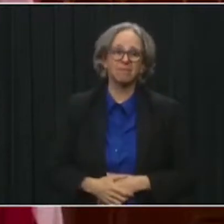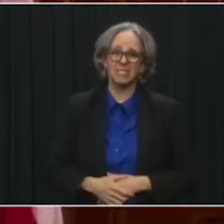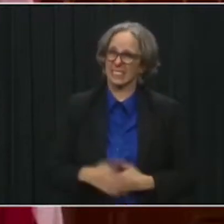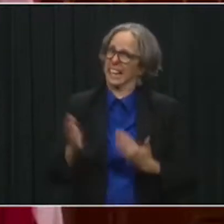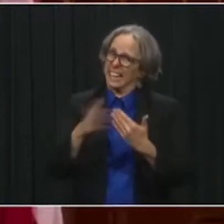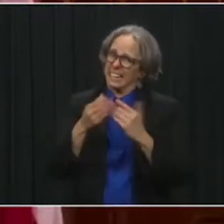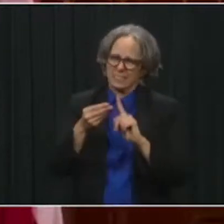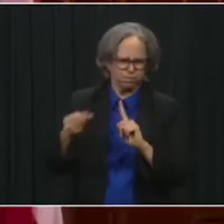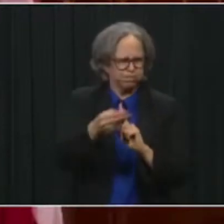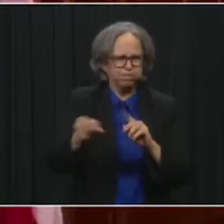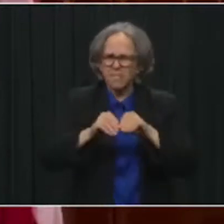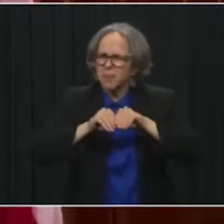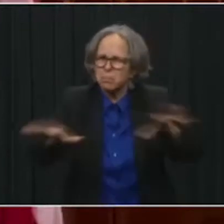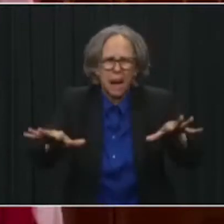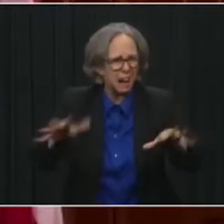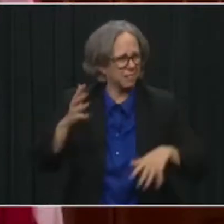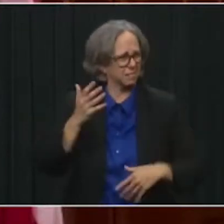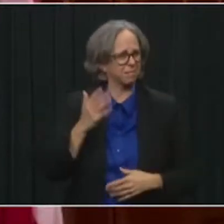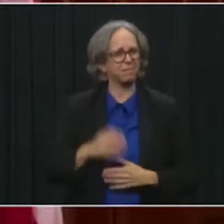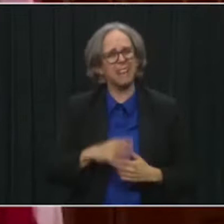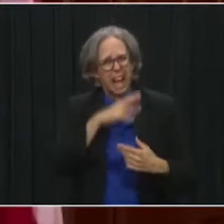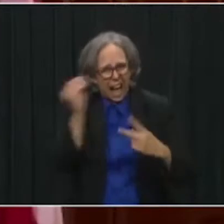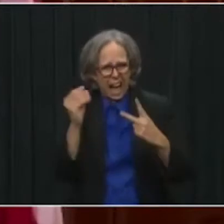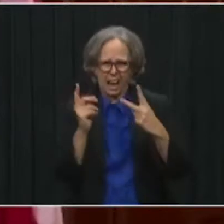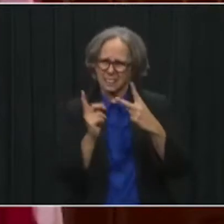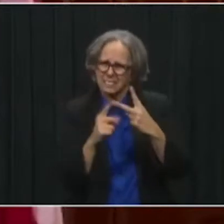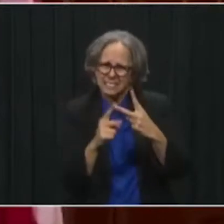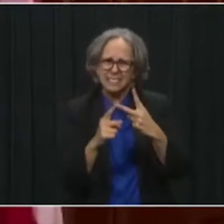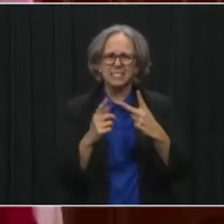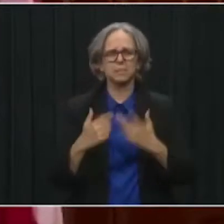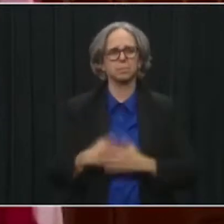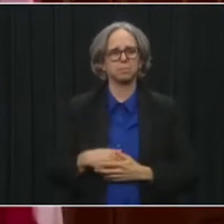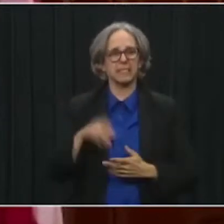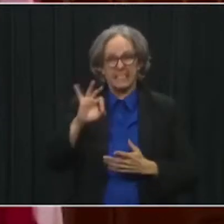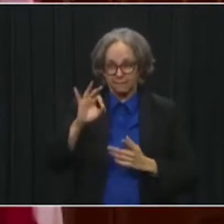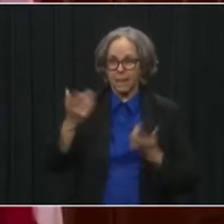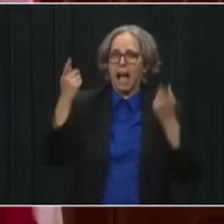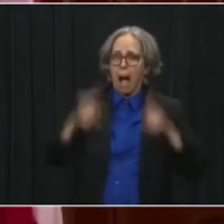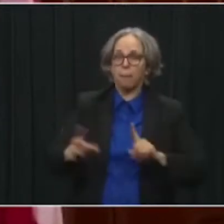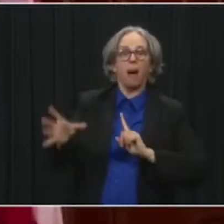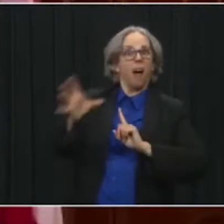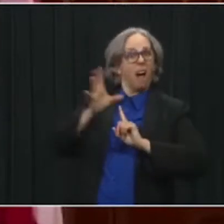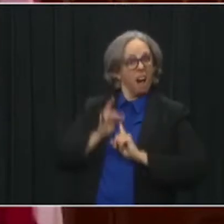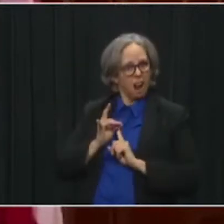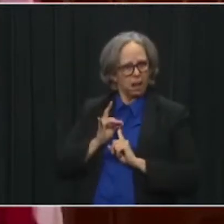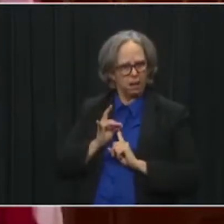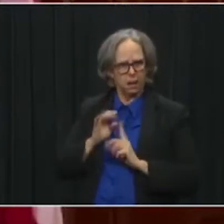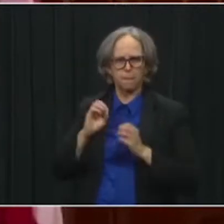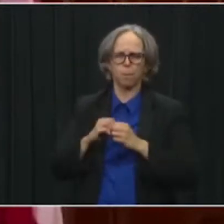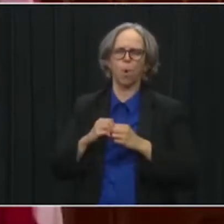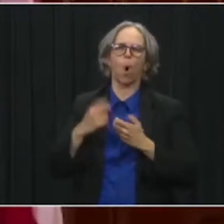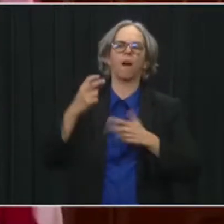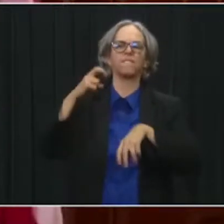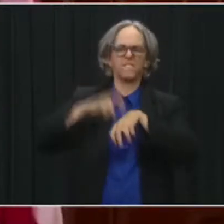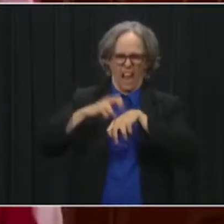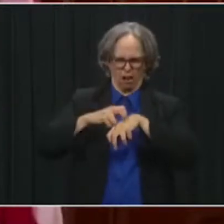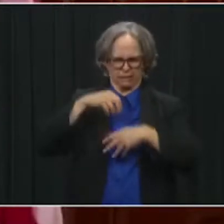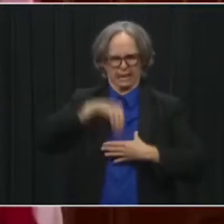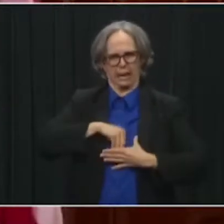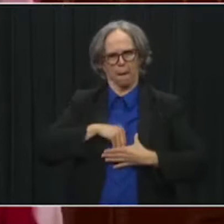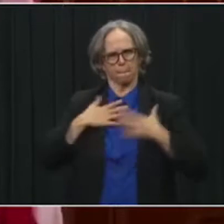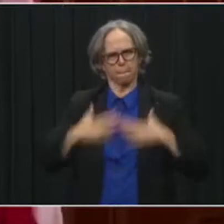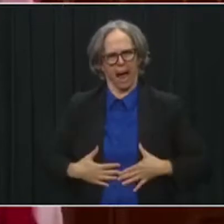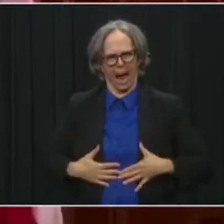And two is, in many cases, individuals who get it carry a higher viral load. Thus, people are getting